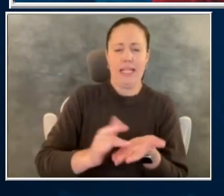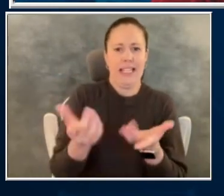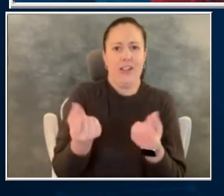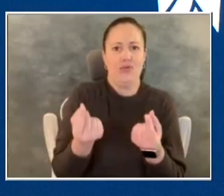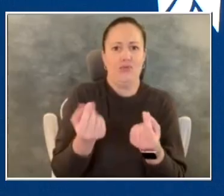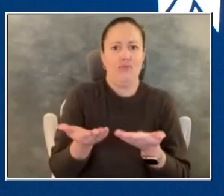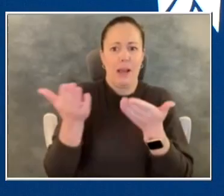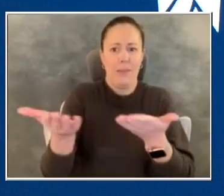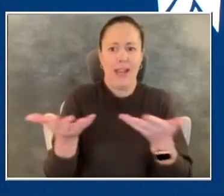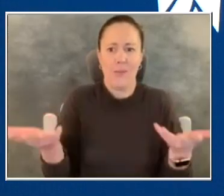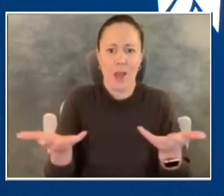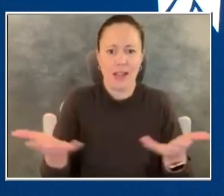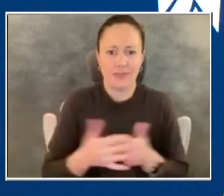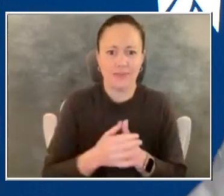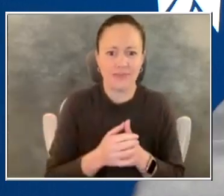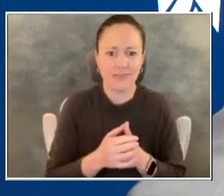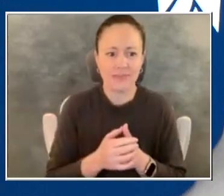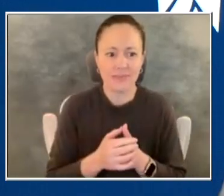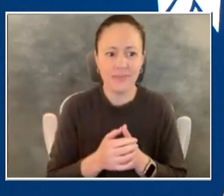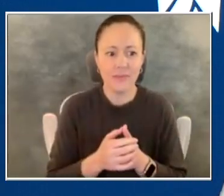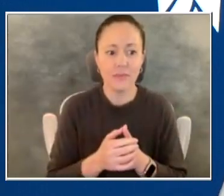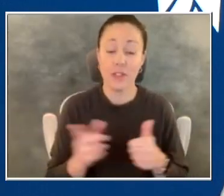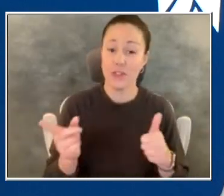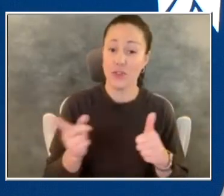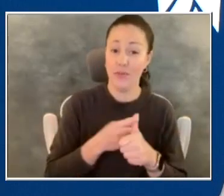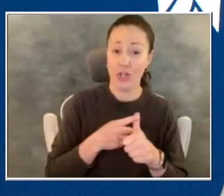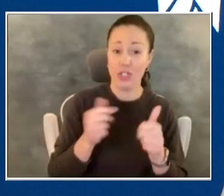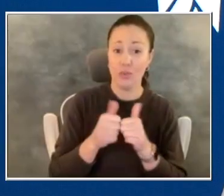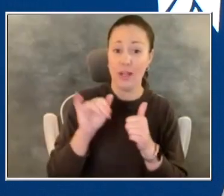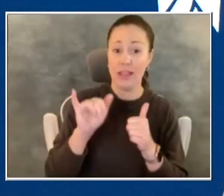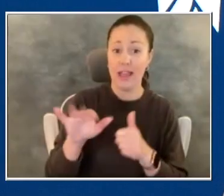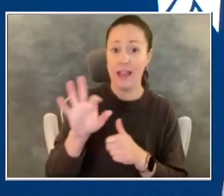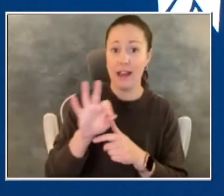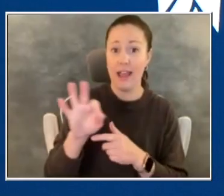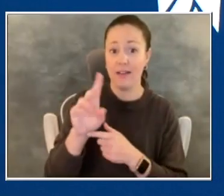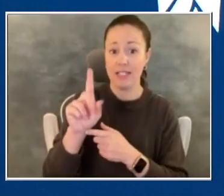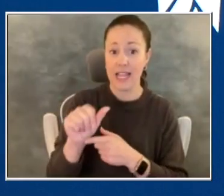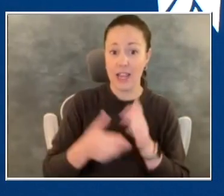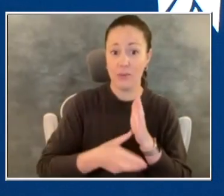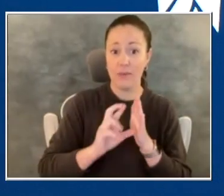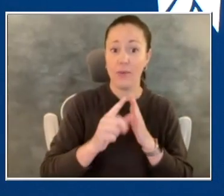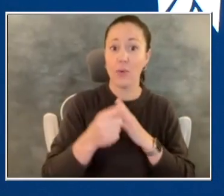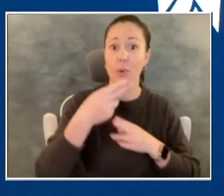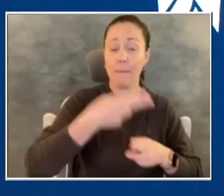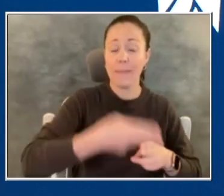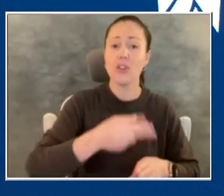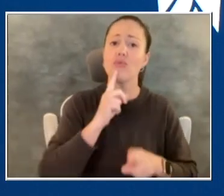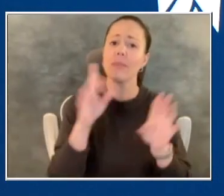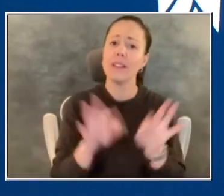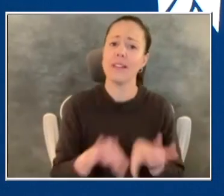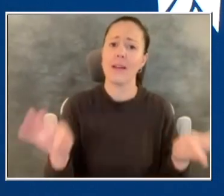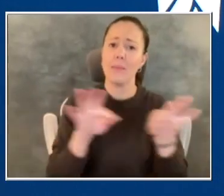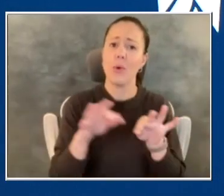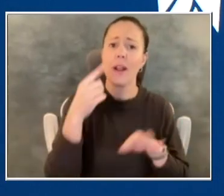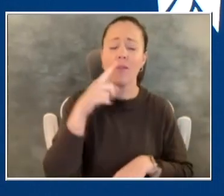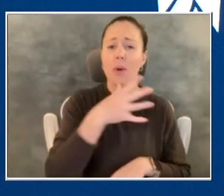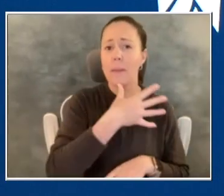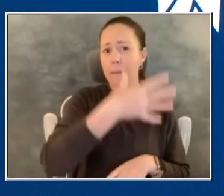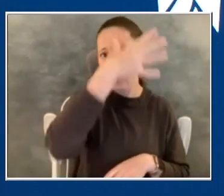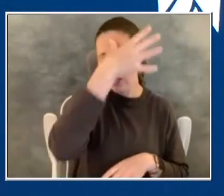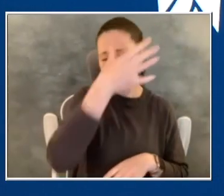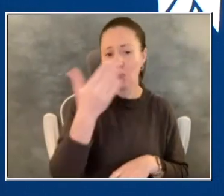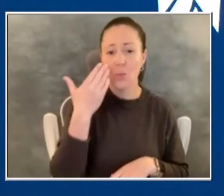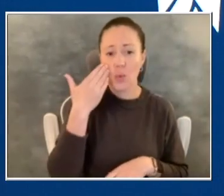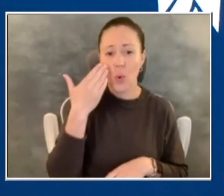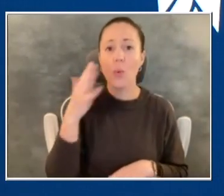Sure. First, regarding that FDA review you mentioned, it is important for parents to know that the